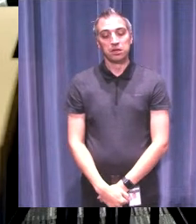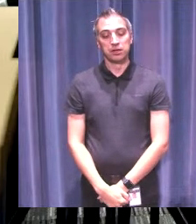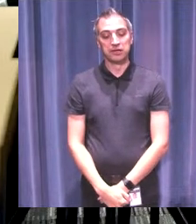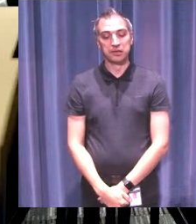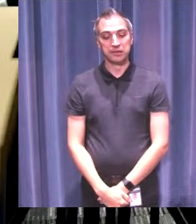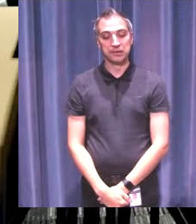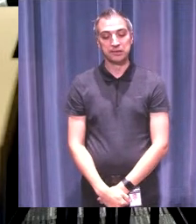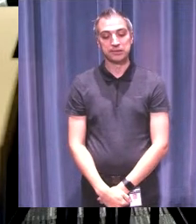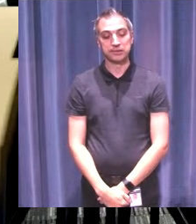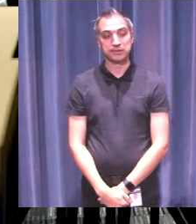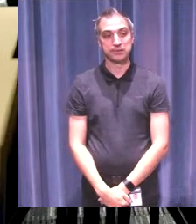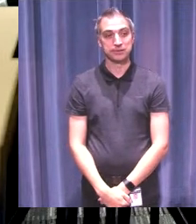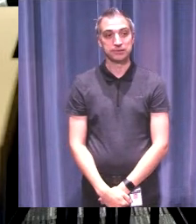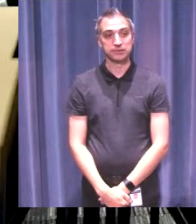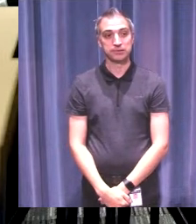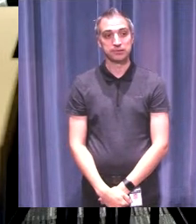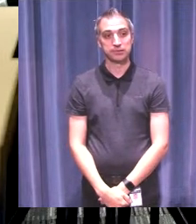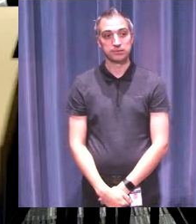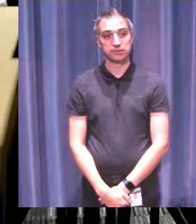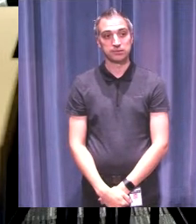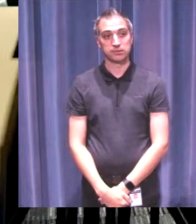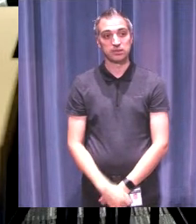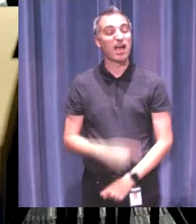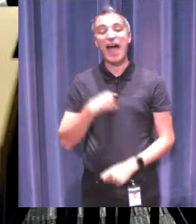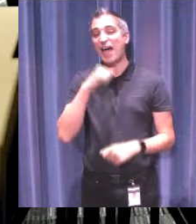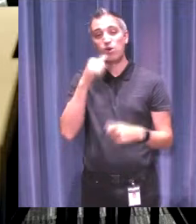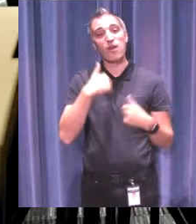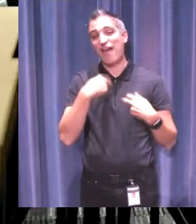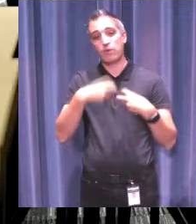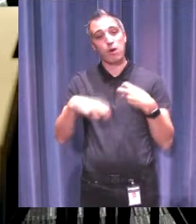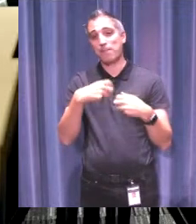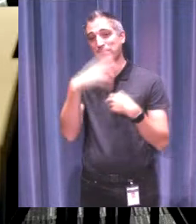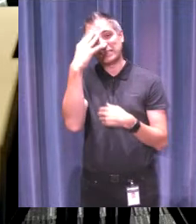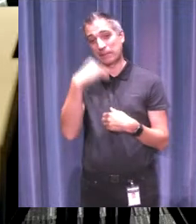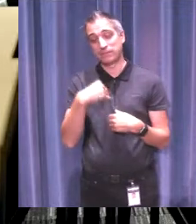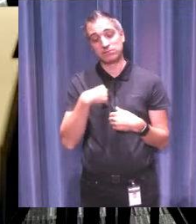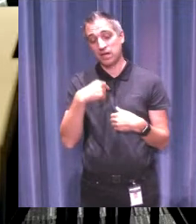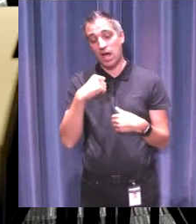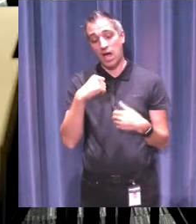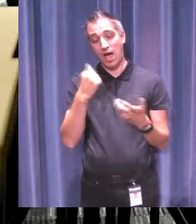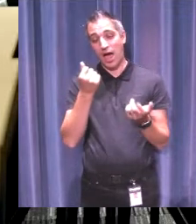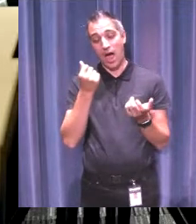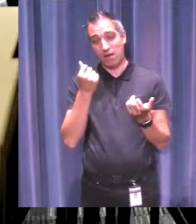I don't have a problem sleeping. It doesn't keep me up at night, but